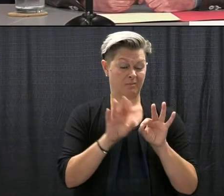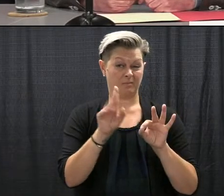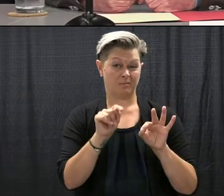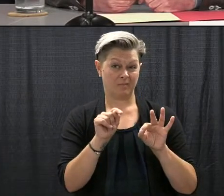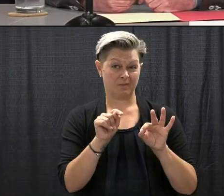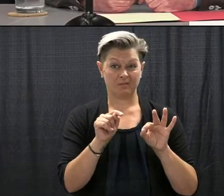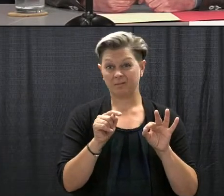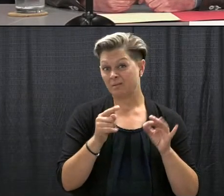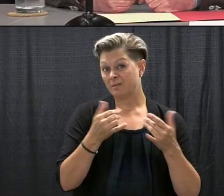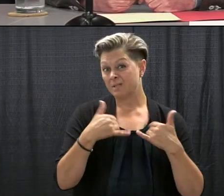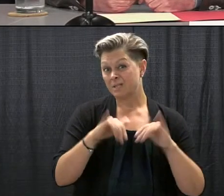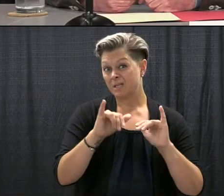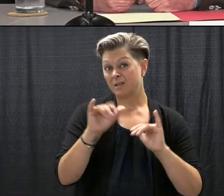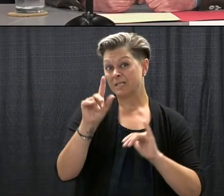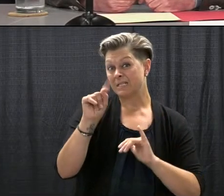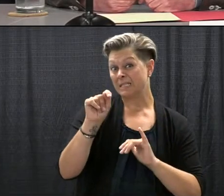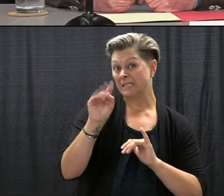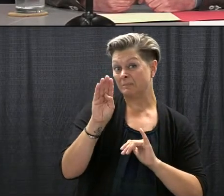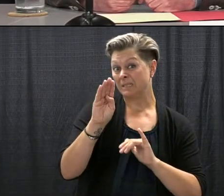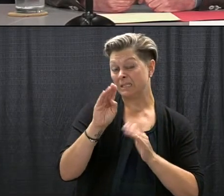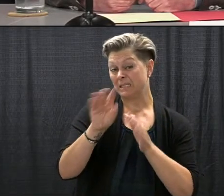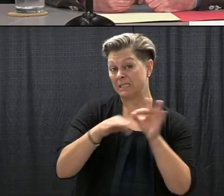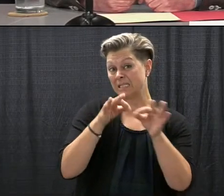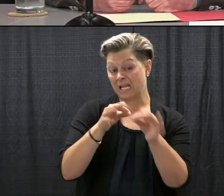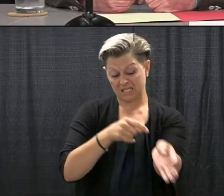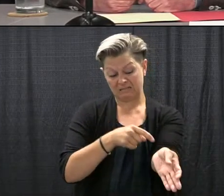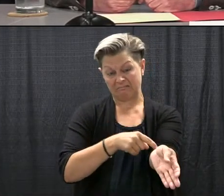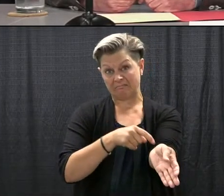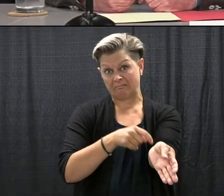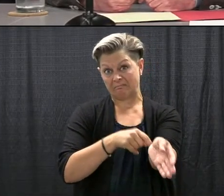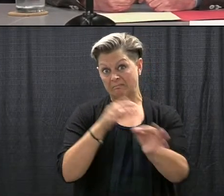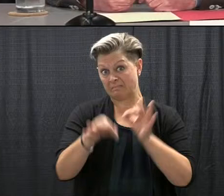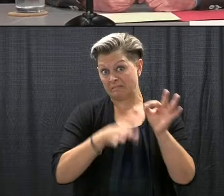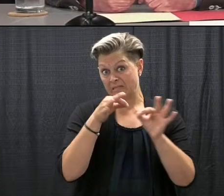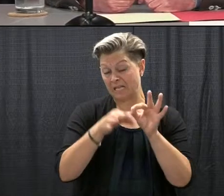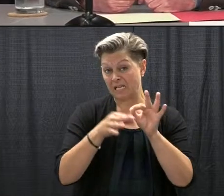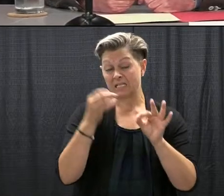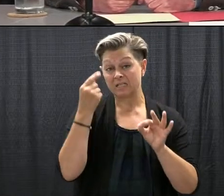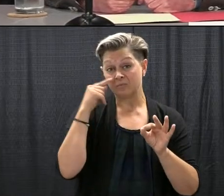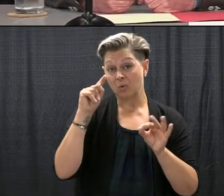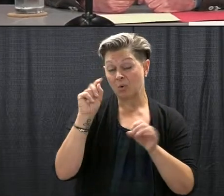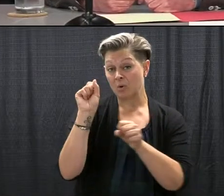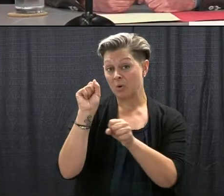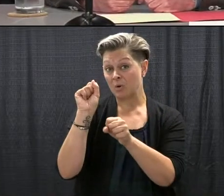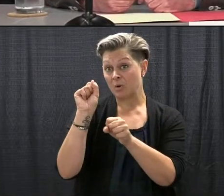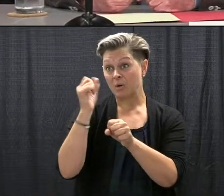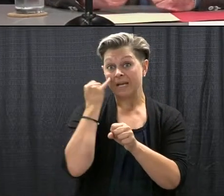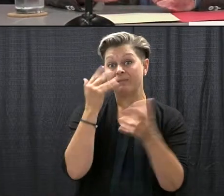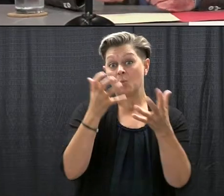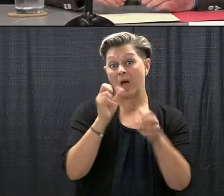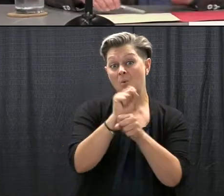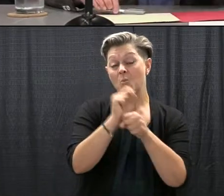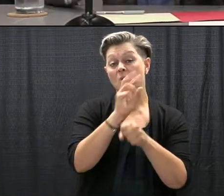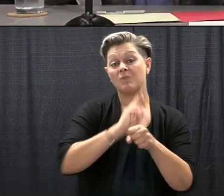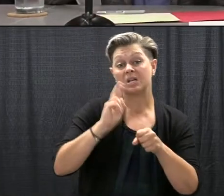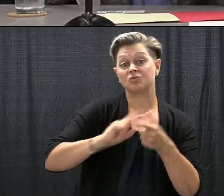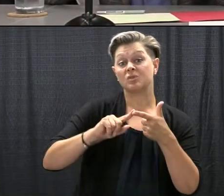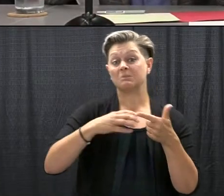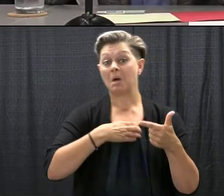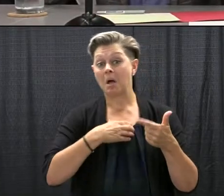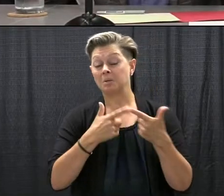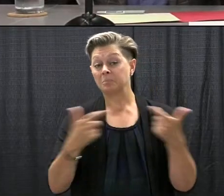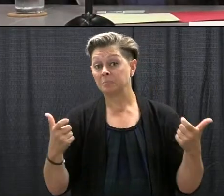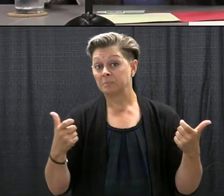have to get a TB test in order to work in the service industries such as restaurants and bars.